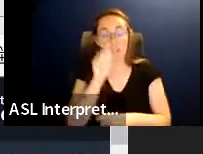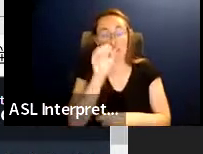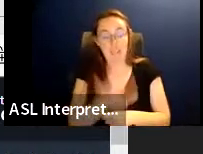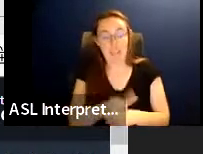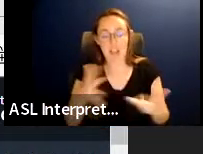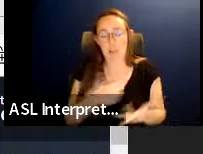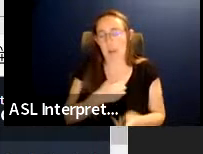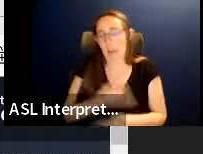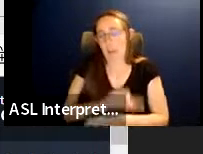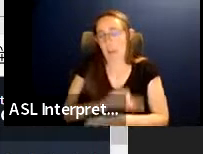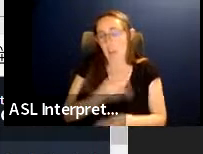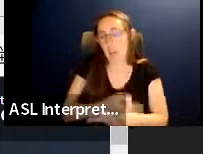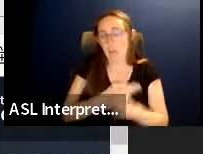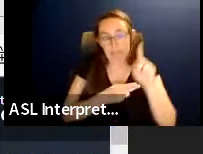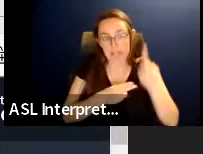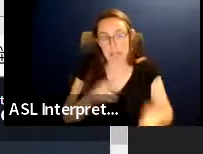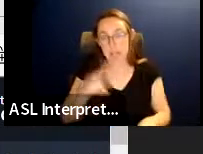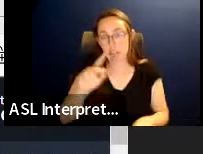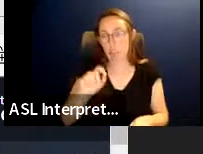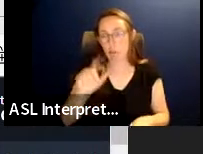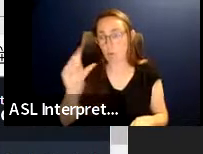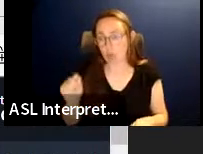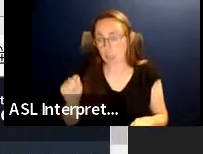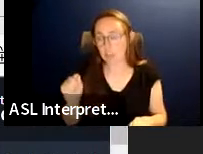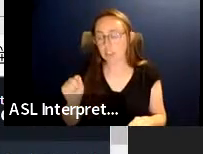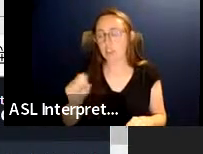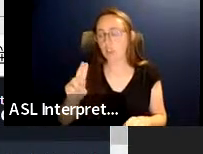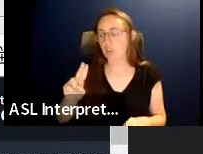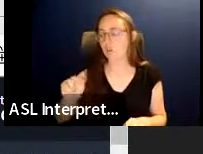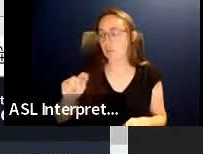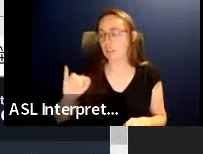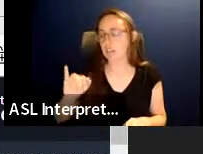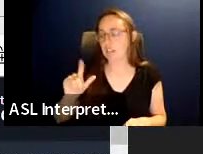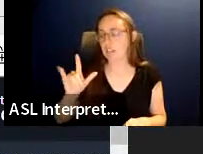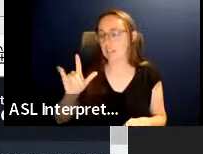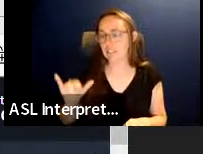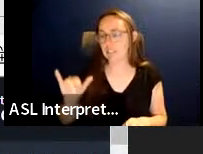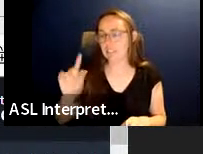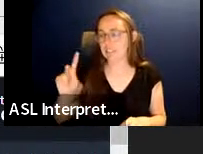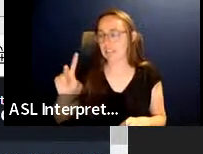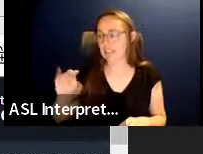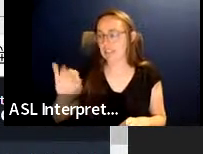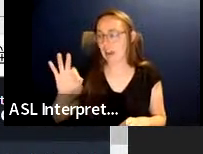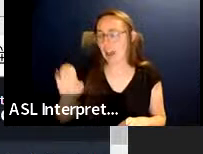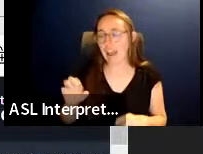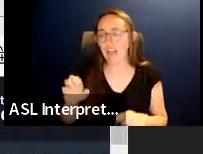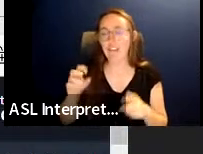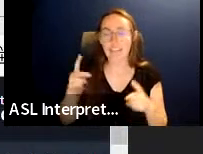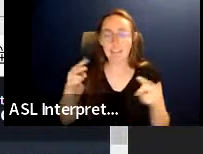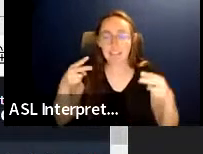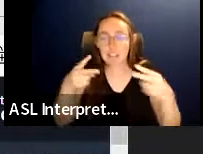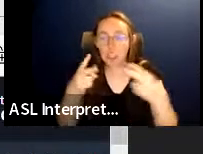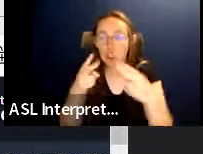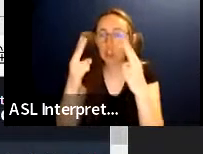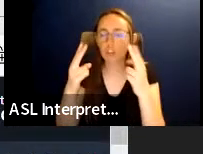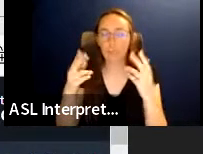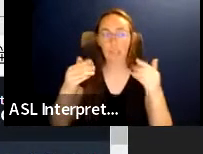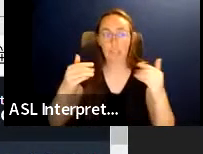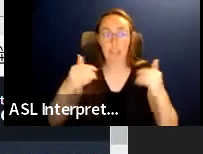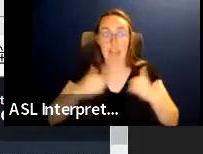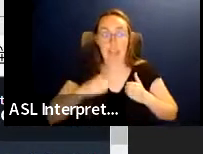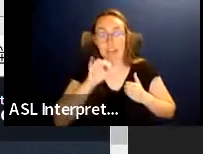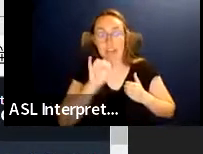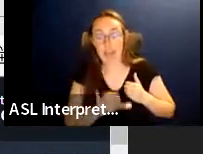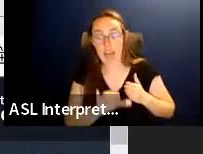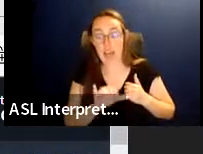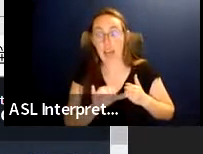with all these tools, a utility knife, a pair of scissors. So having that and just going to the